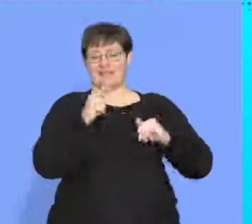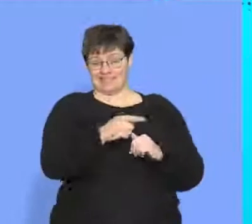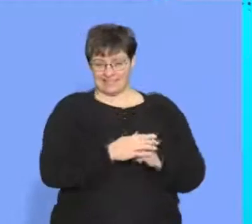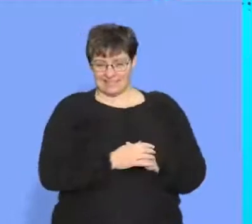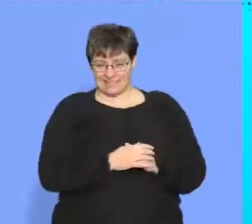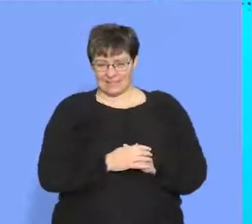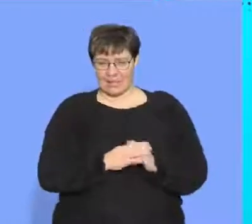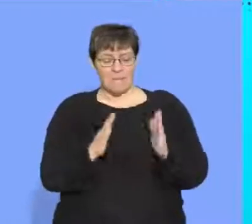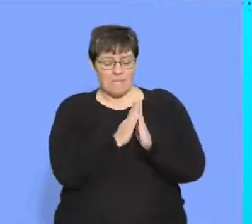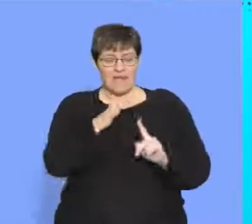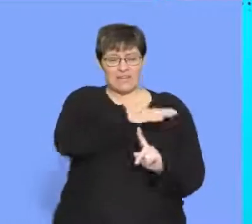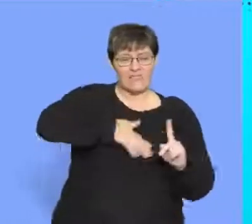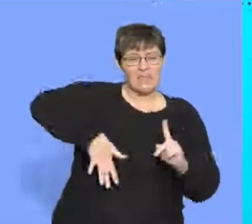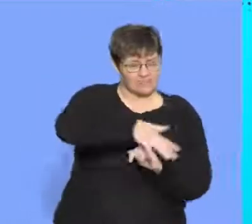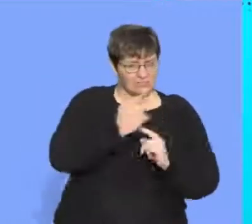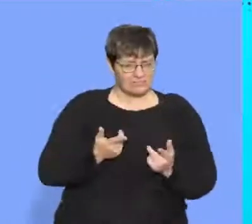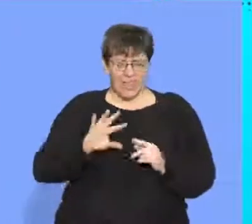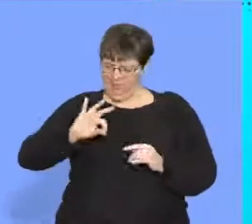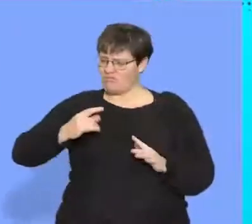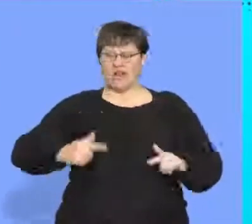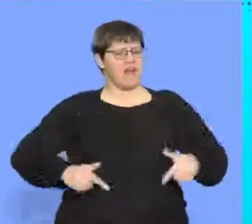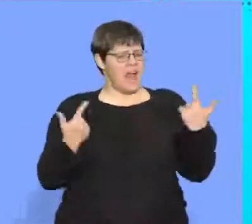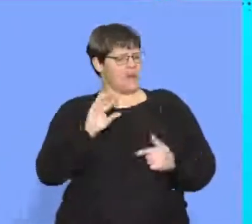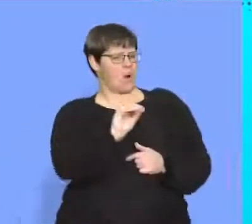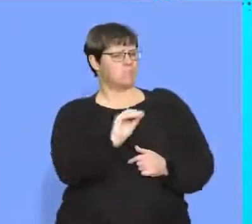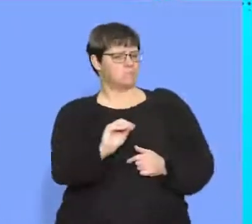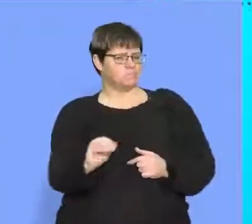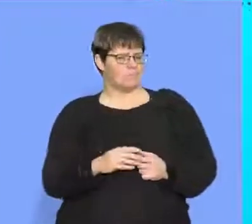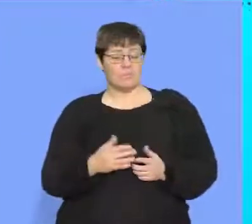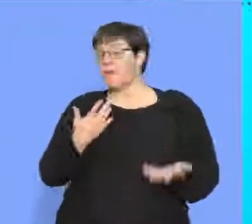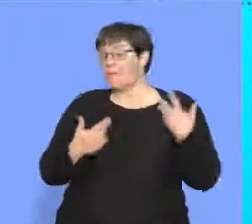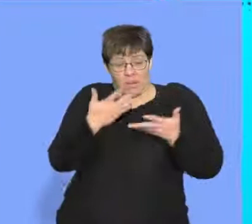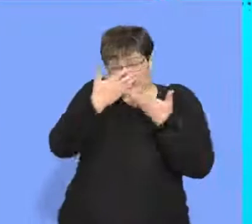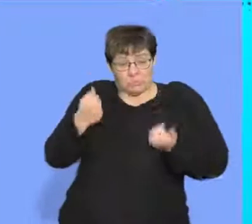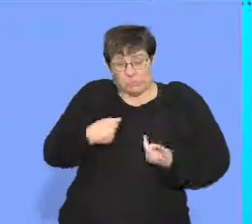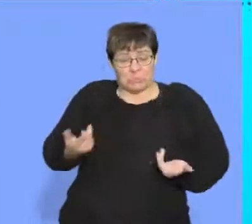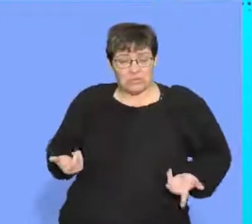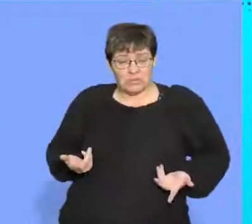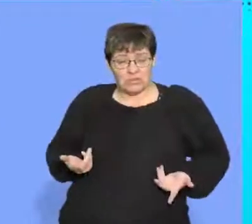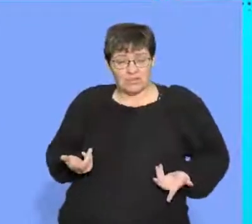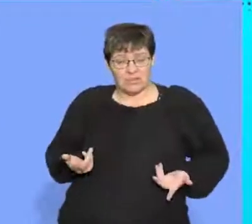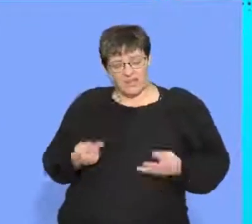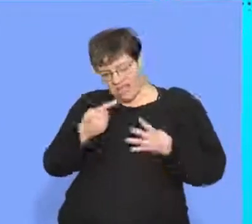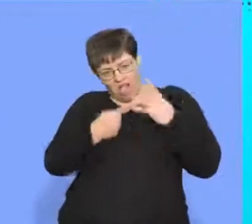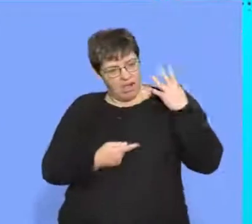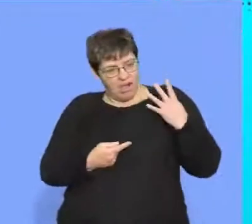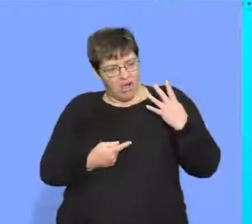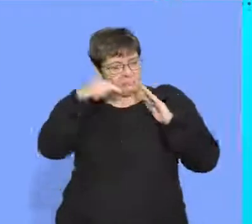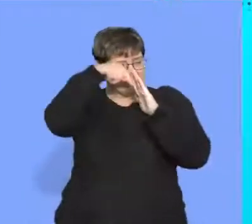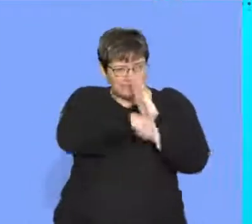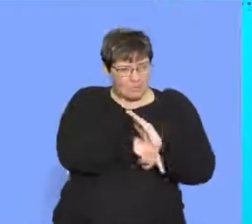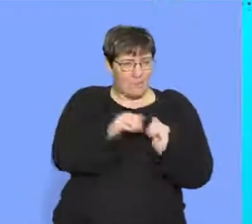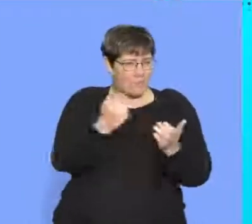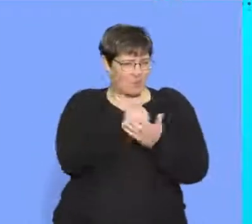magnetic fields. Now, you experience them in your everyday life as well, but perhaps you don't know all that you